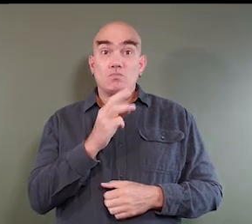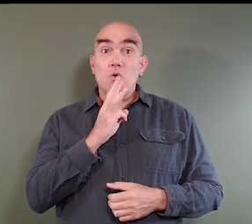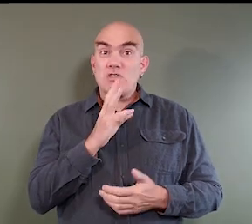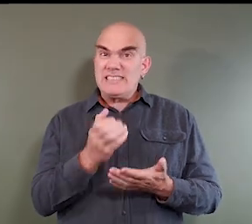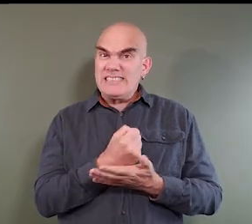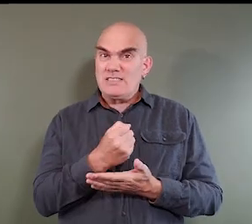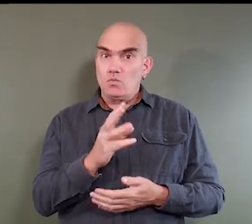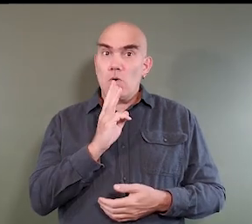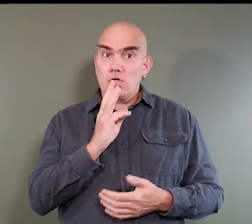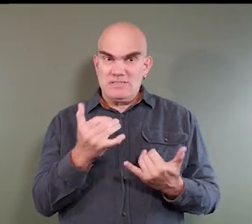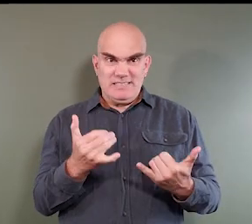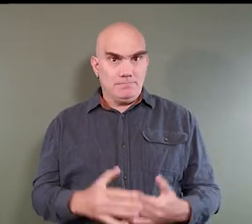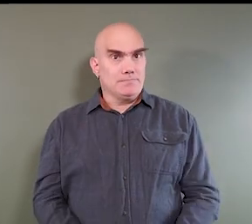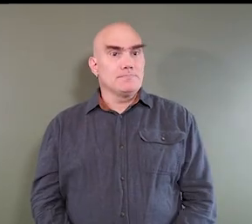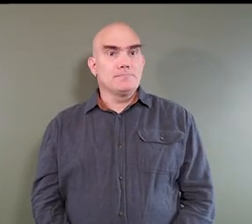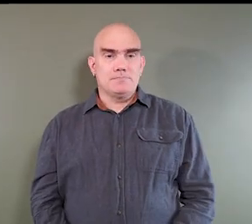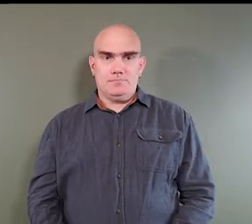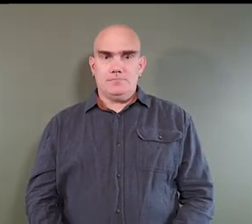real quick.